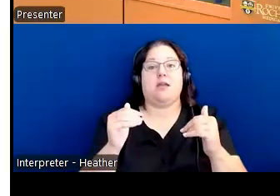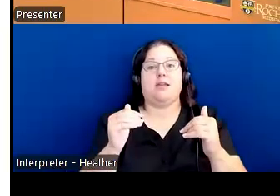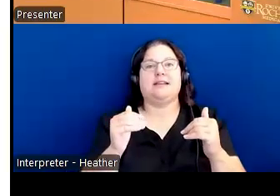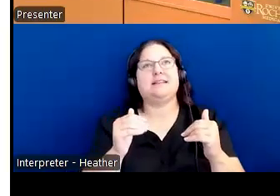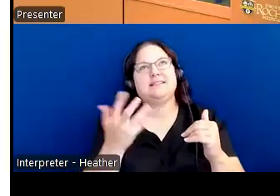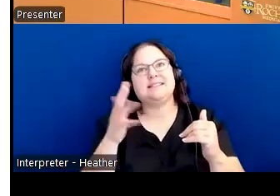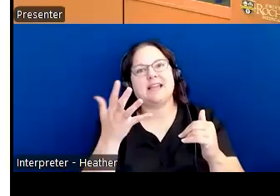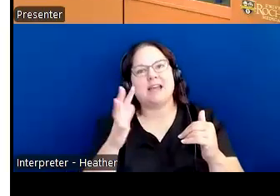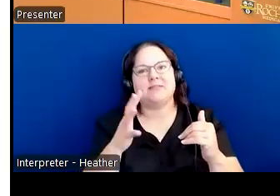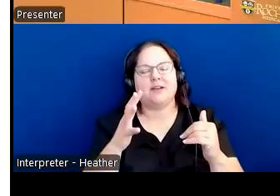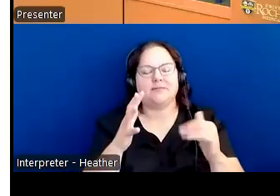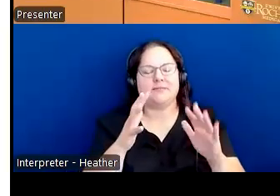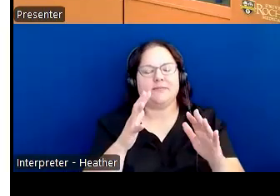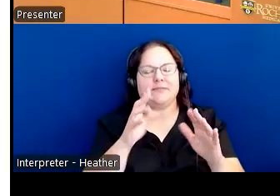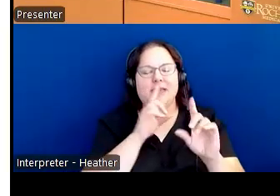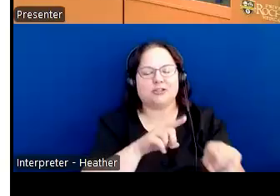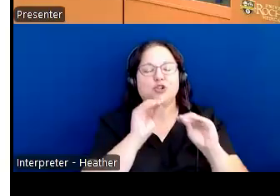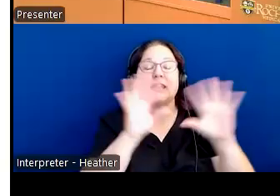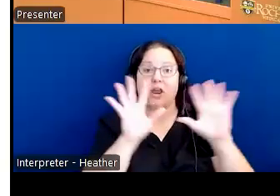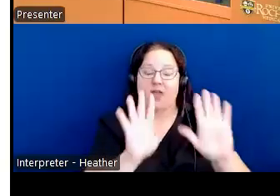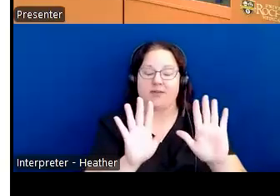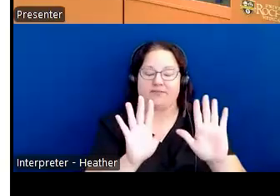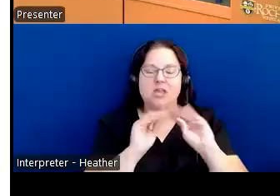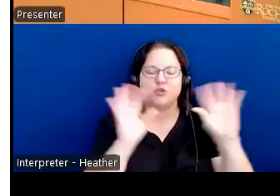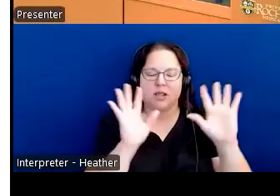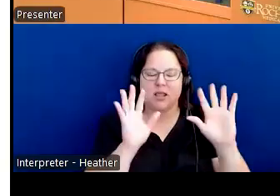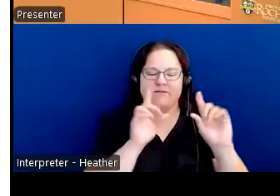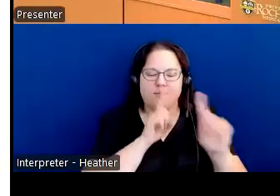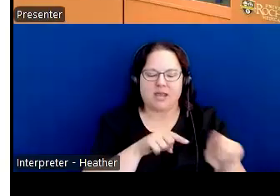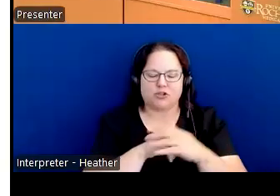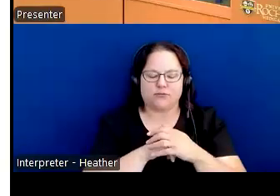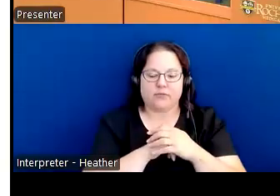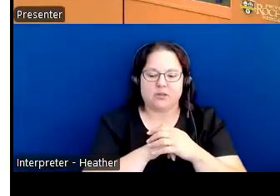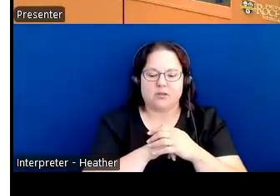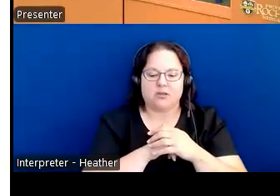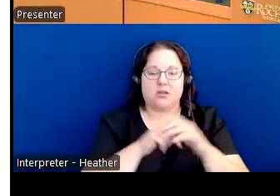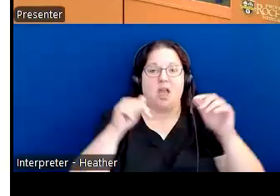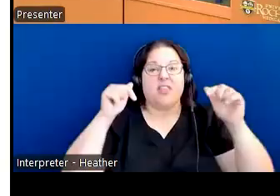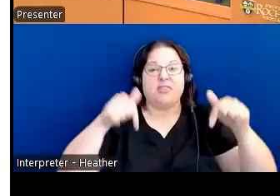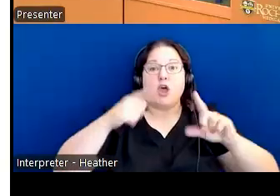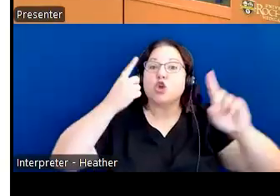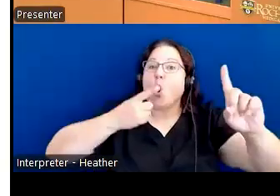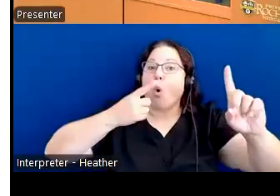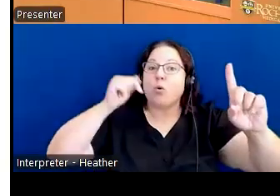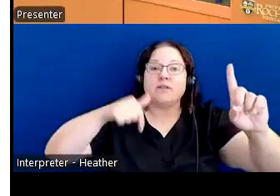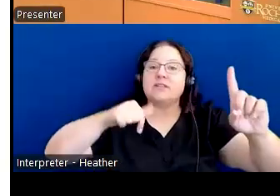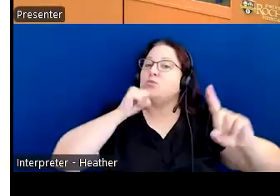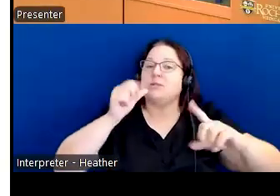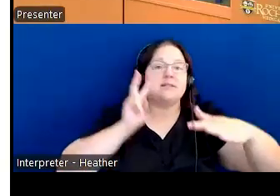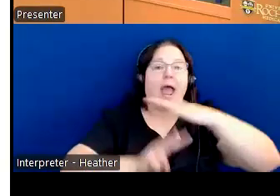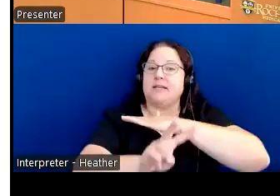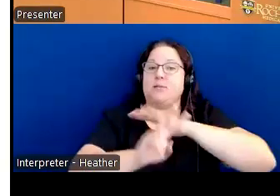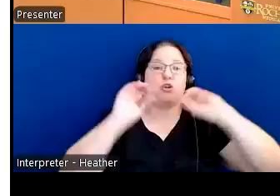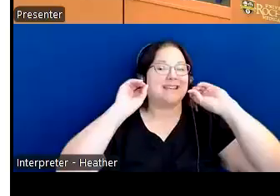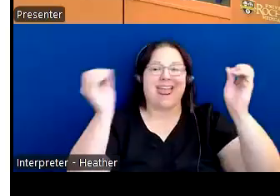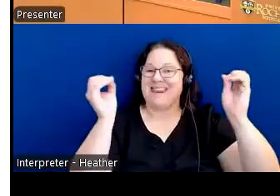but to clarify a couple things. The first is the goal of these analyses was not to predict anything.